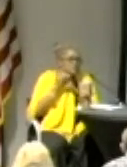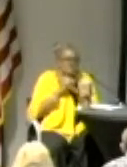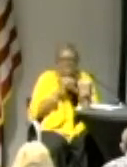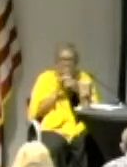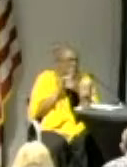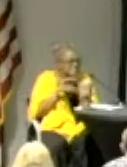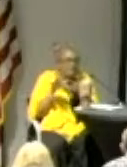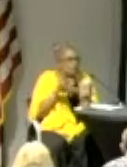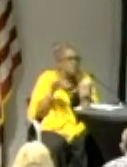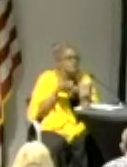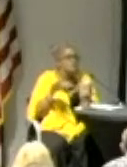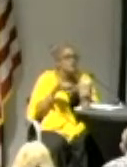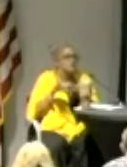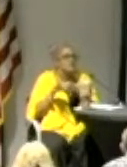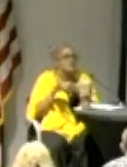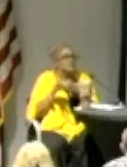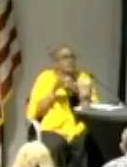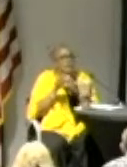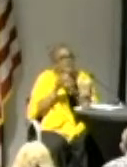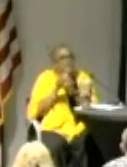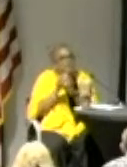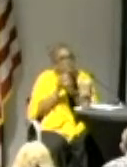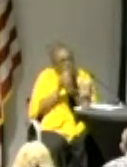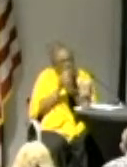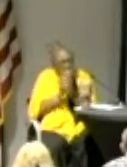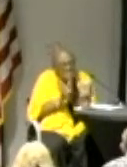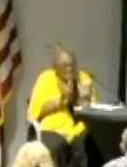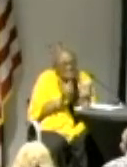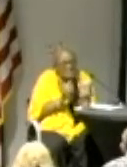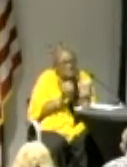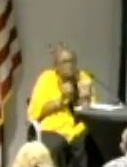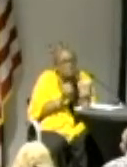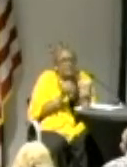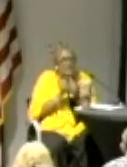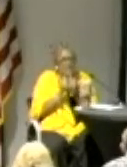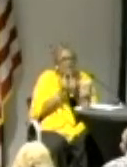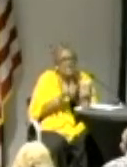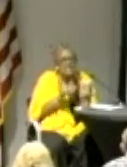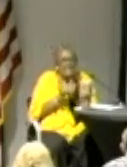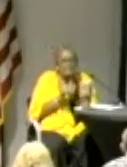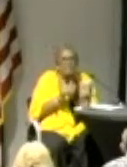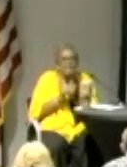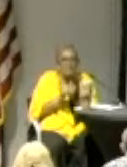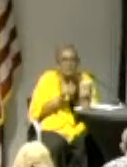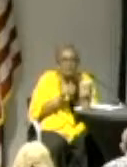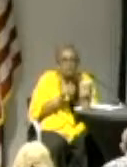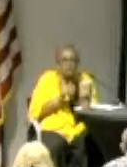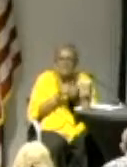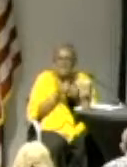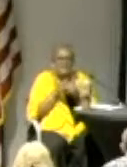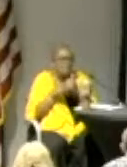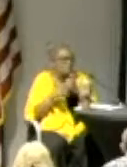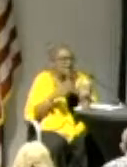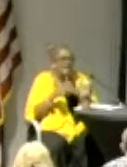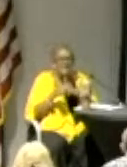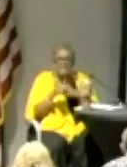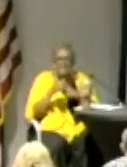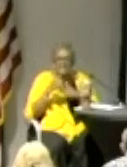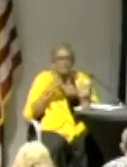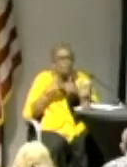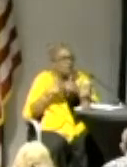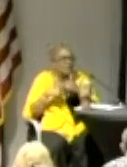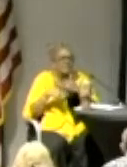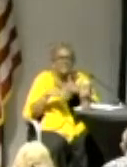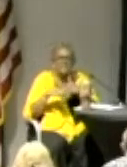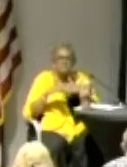time with you. I just like, that's not what we do here. So that protecting and claiming that culture and abiding in